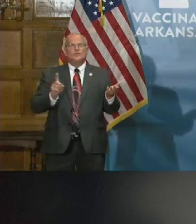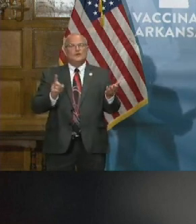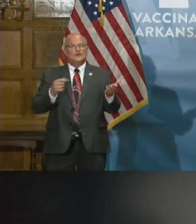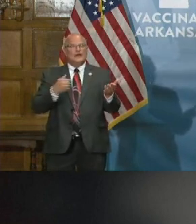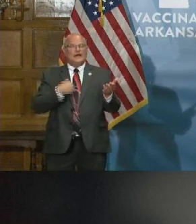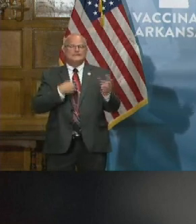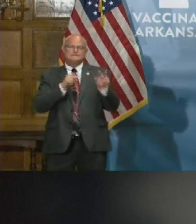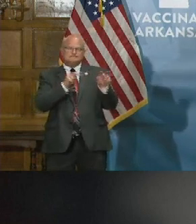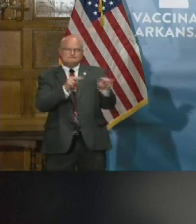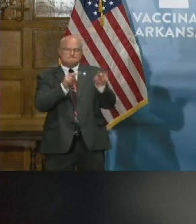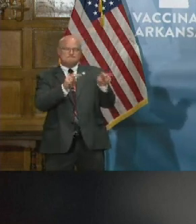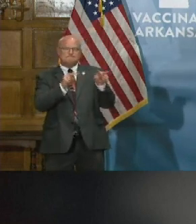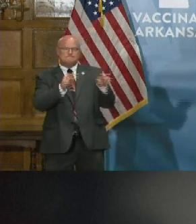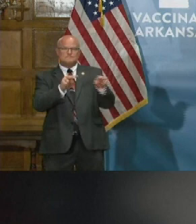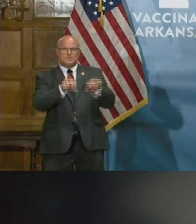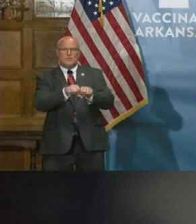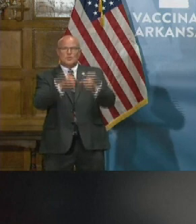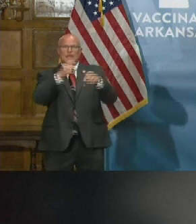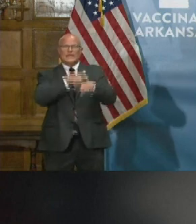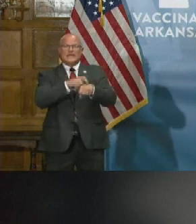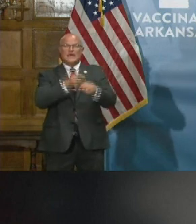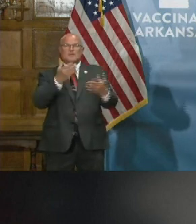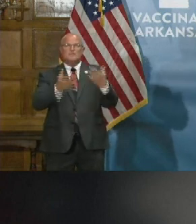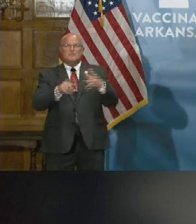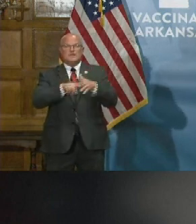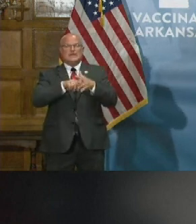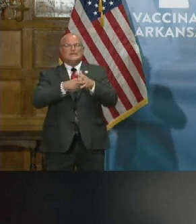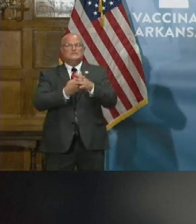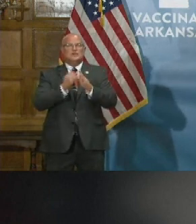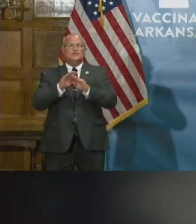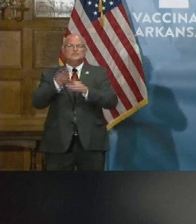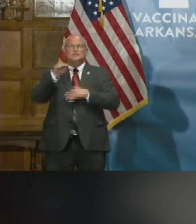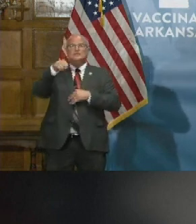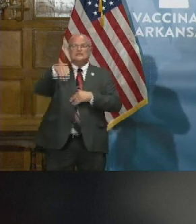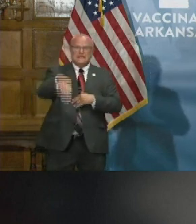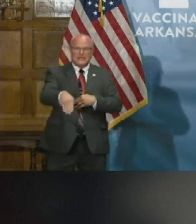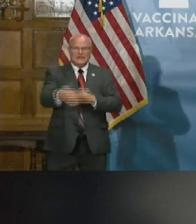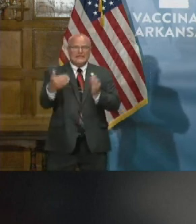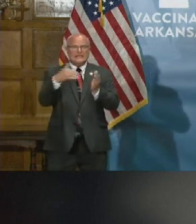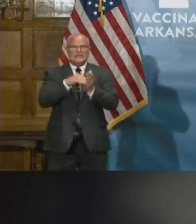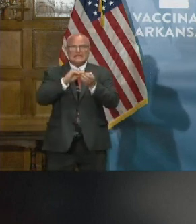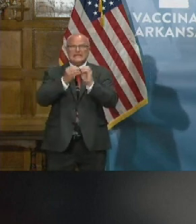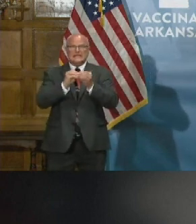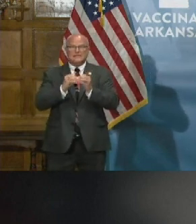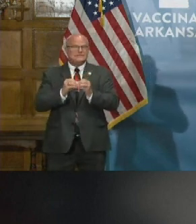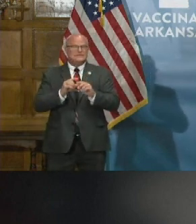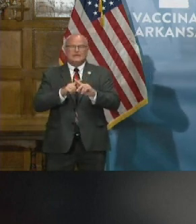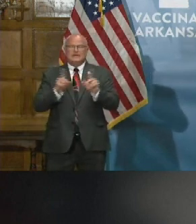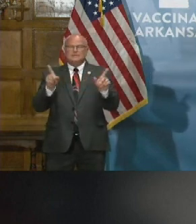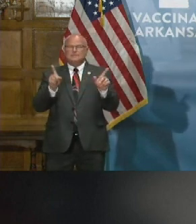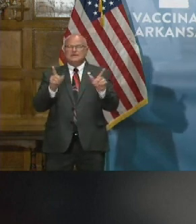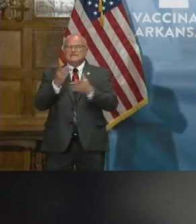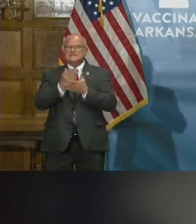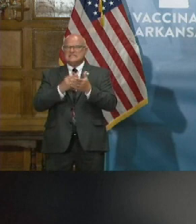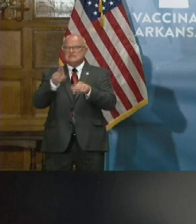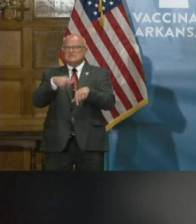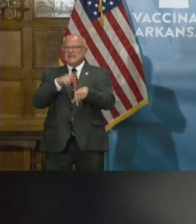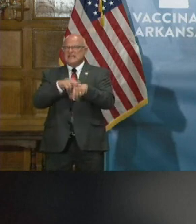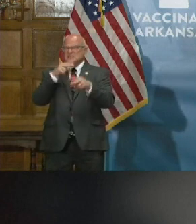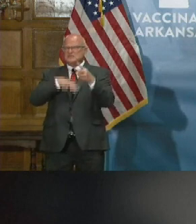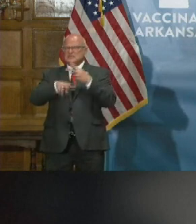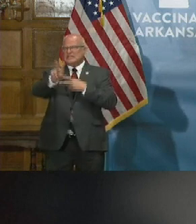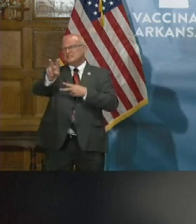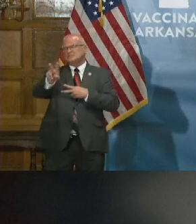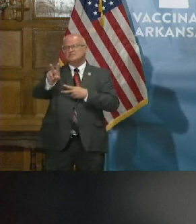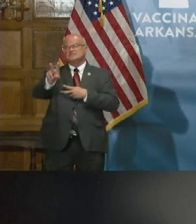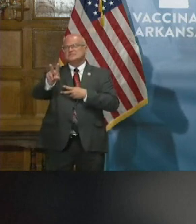I keep looking for a breaking point where we might start going down again. And even though there's been some national predictions